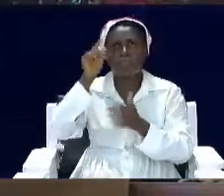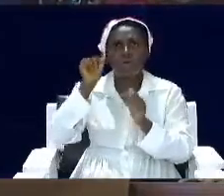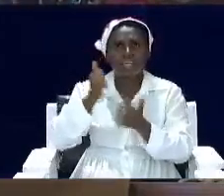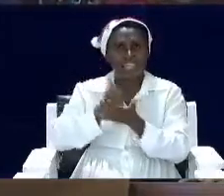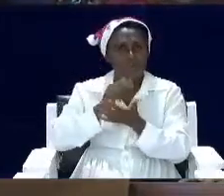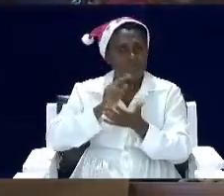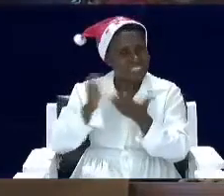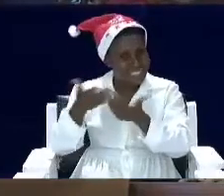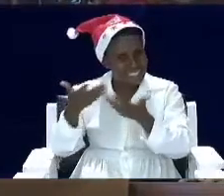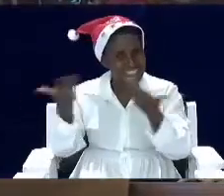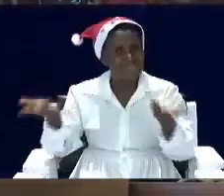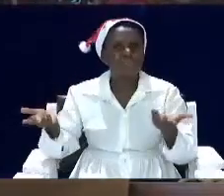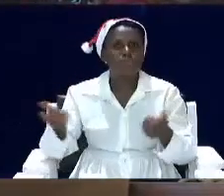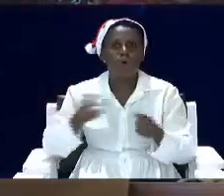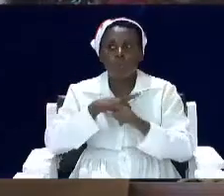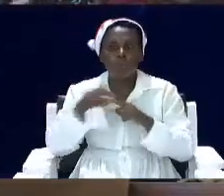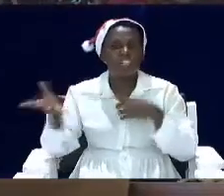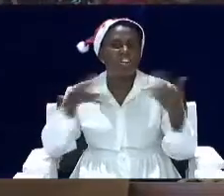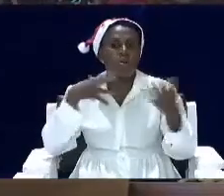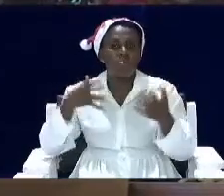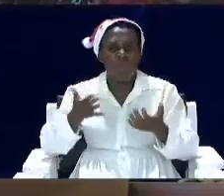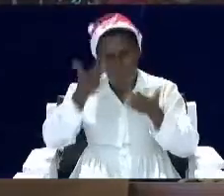They say, "Why have you brought us here to die?